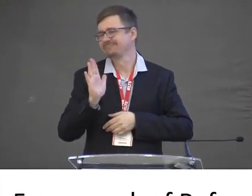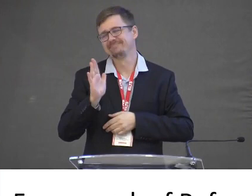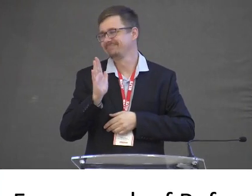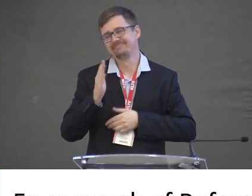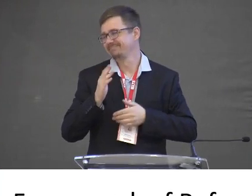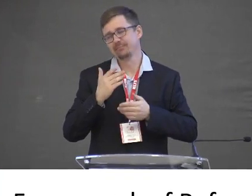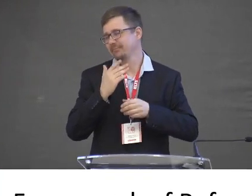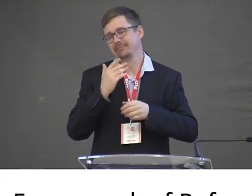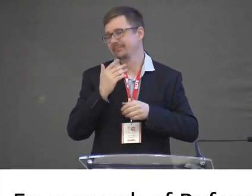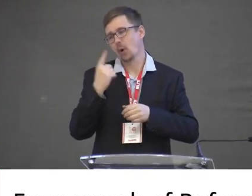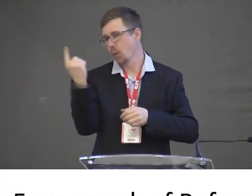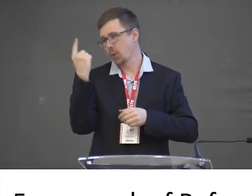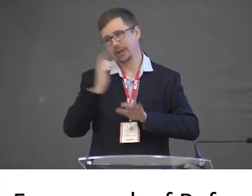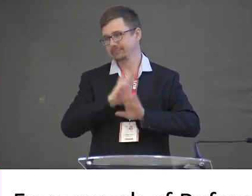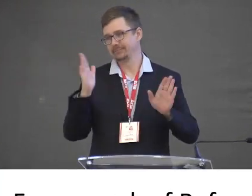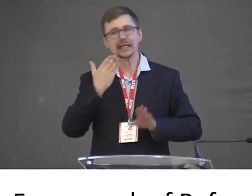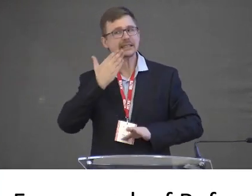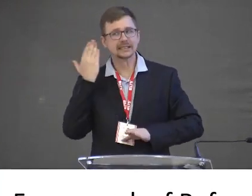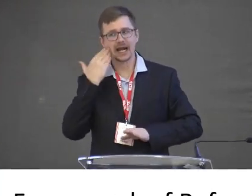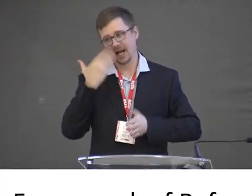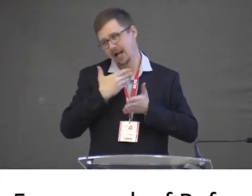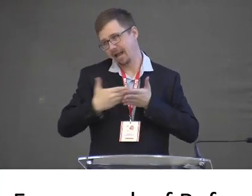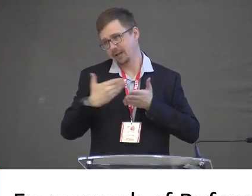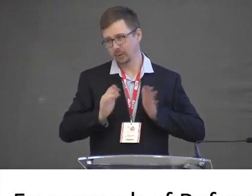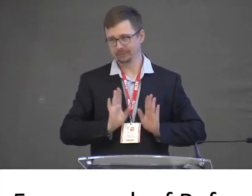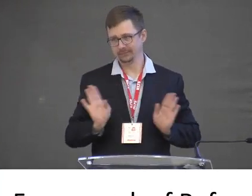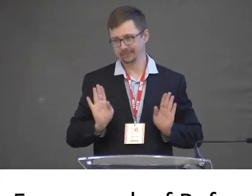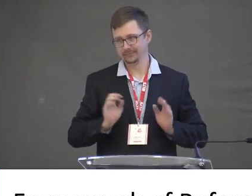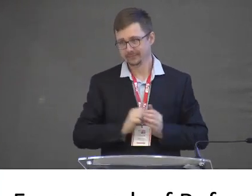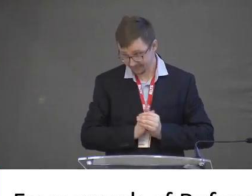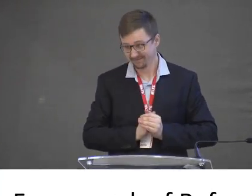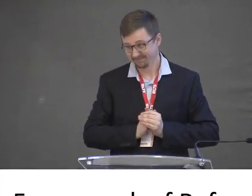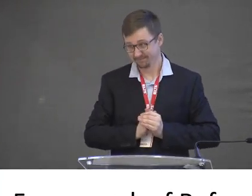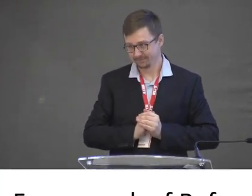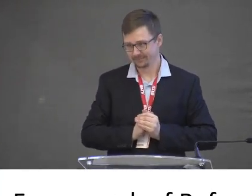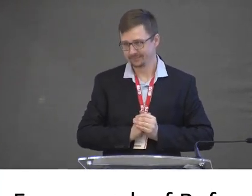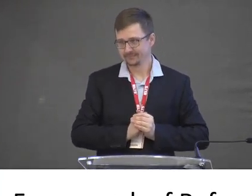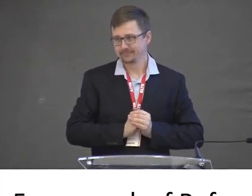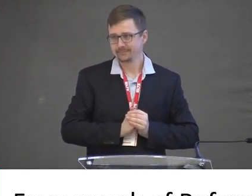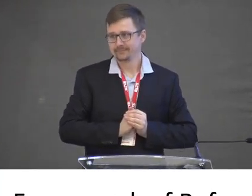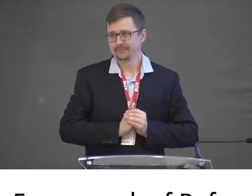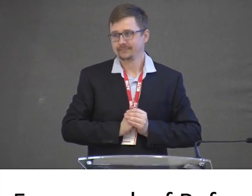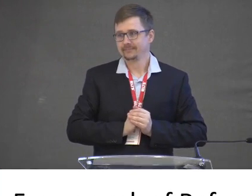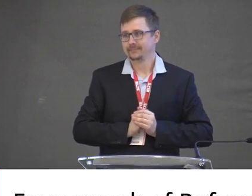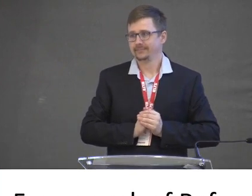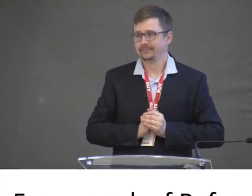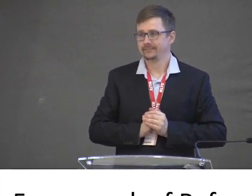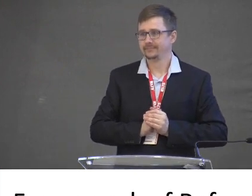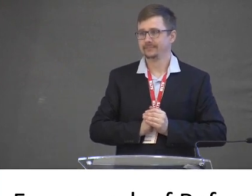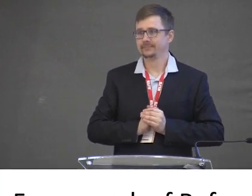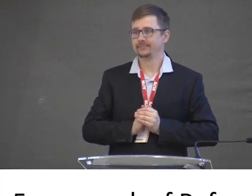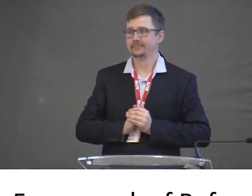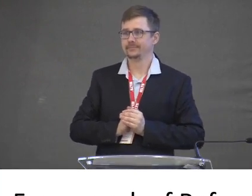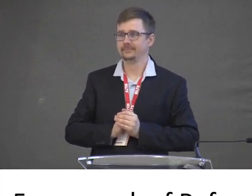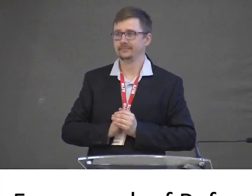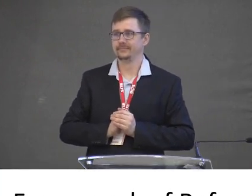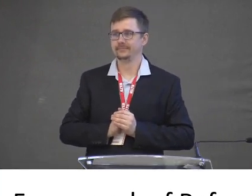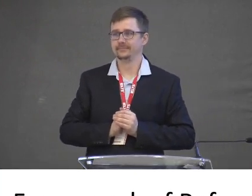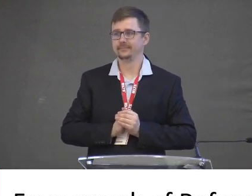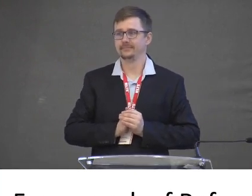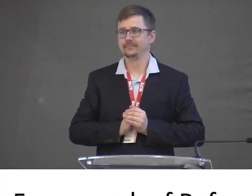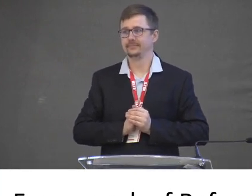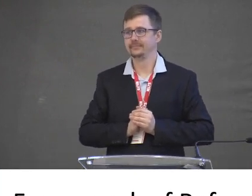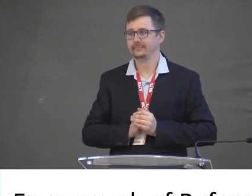approach could be taken in other countries. They could look at how we've adapted and expanded on the ProSign